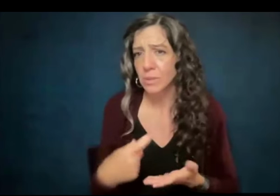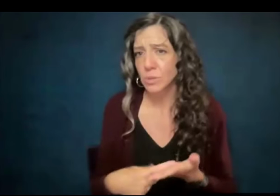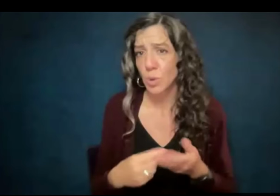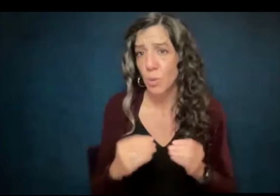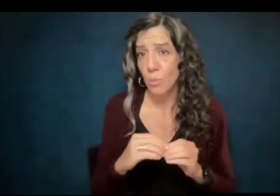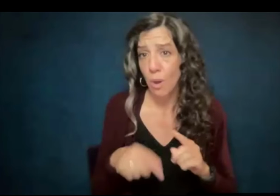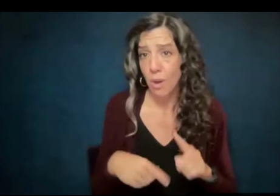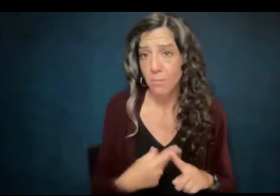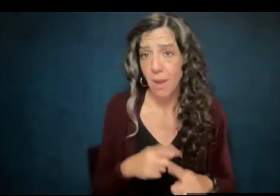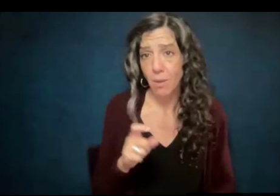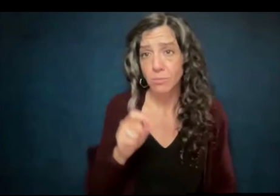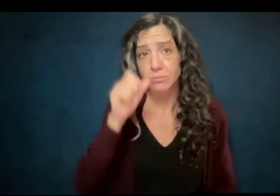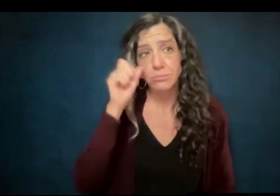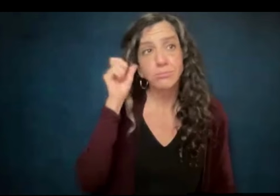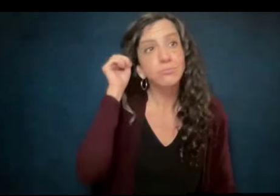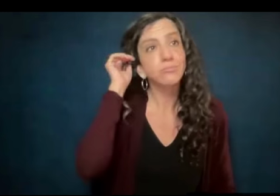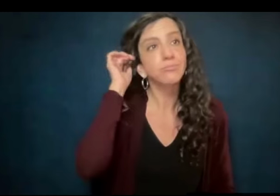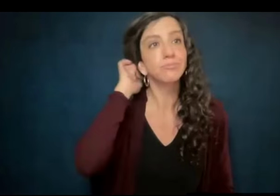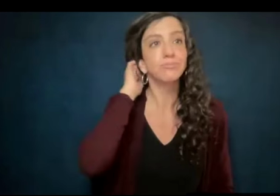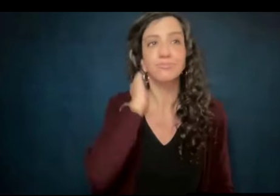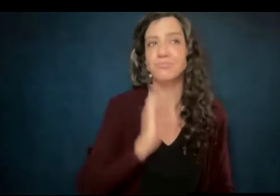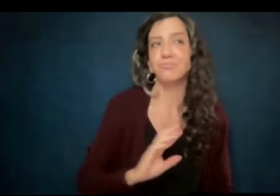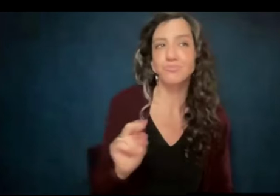about? No.